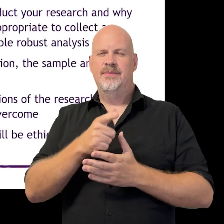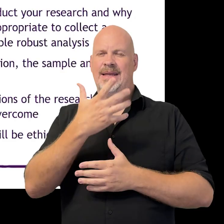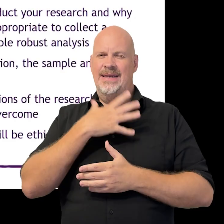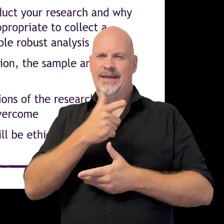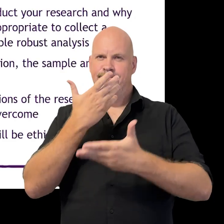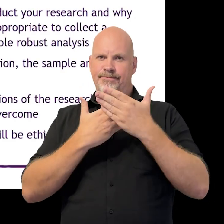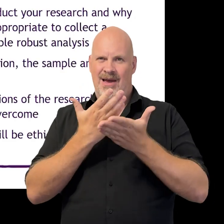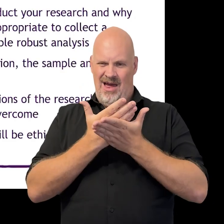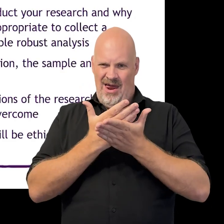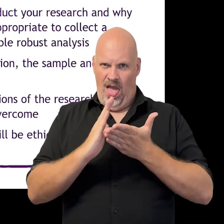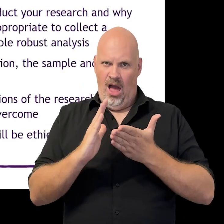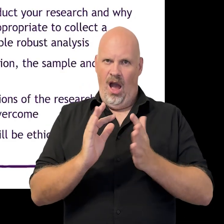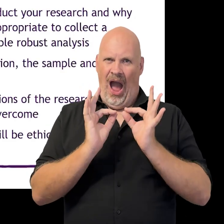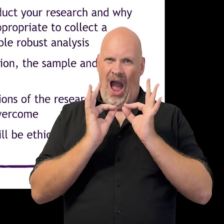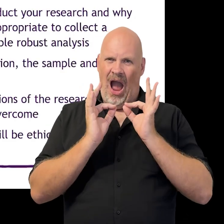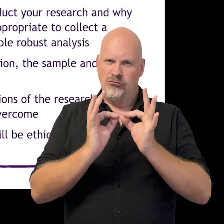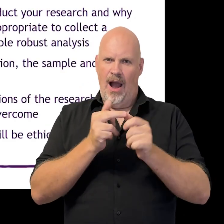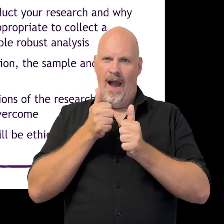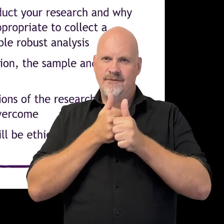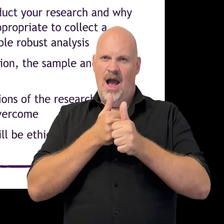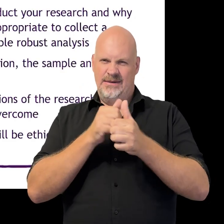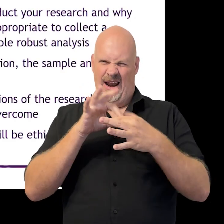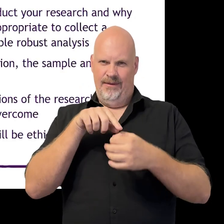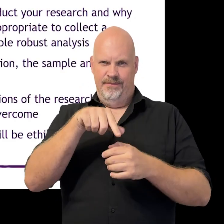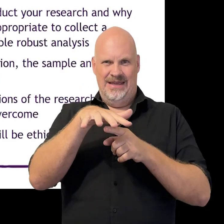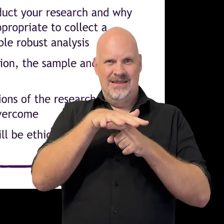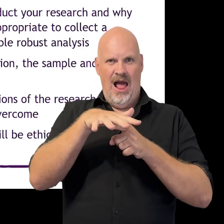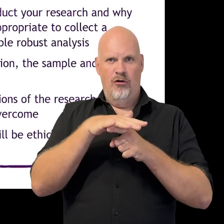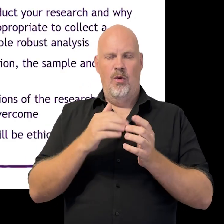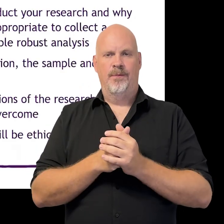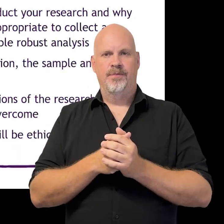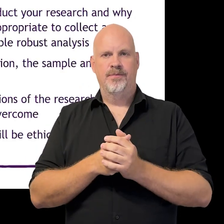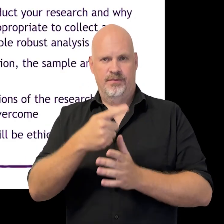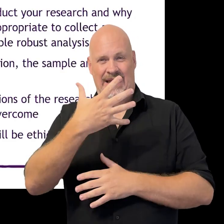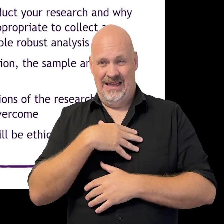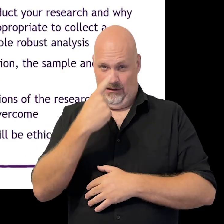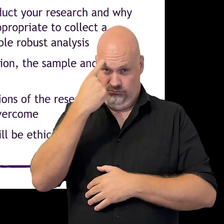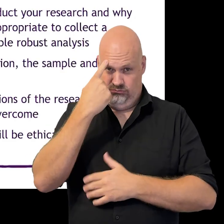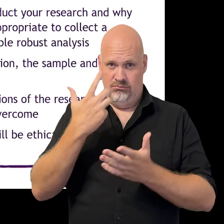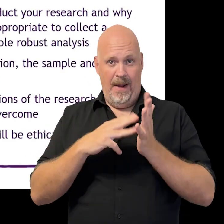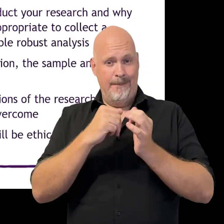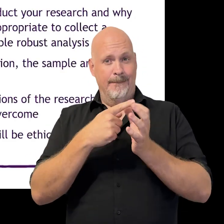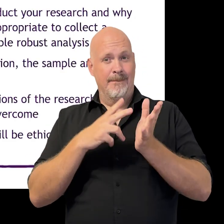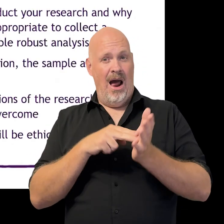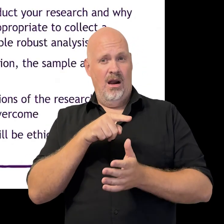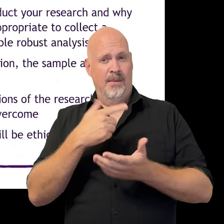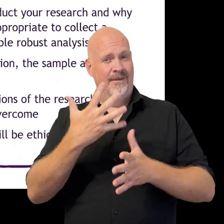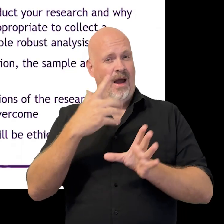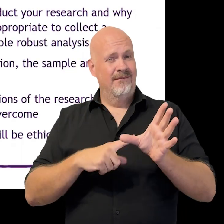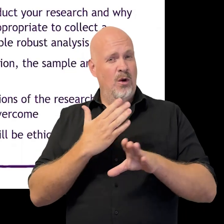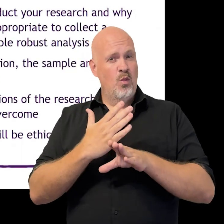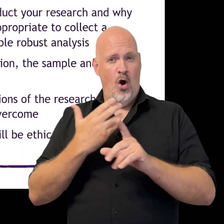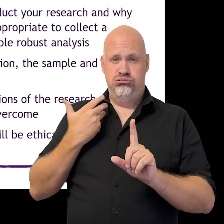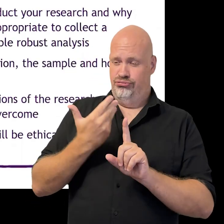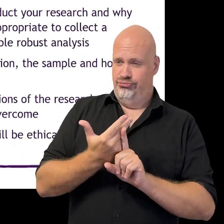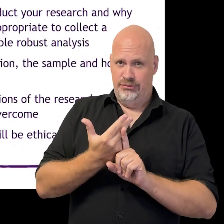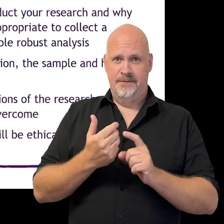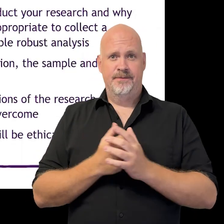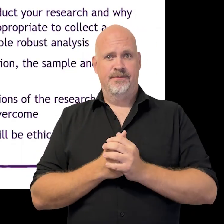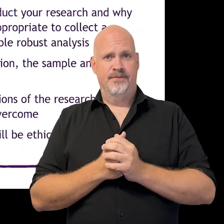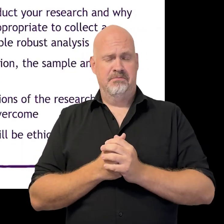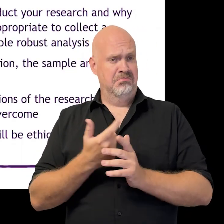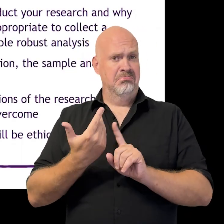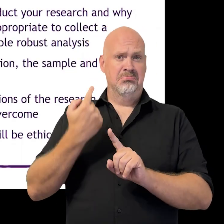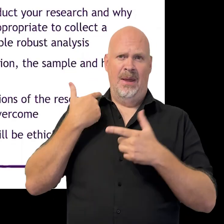kind of things you're going to be needing to look to include. So how are you going to plan and conduct your research? Why are these methods appropriate